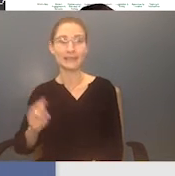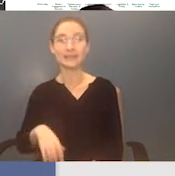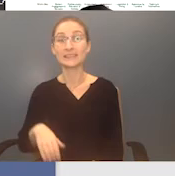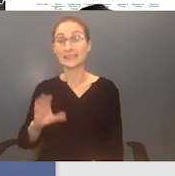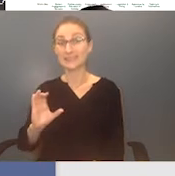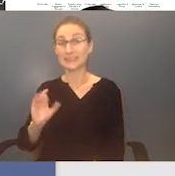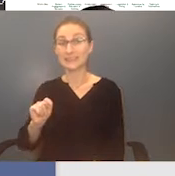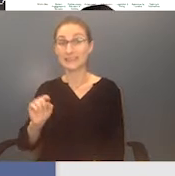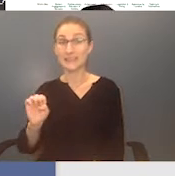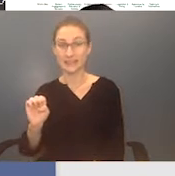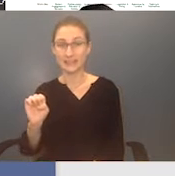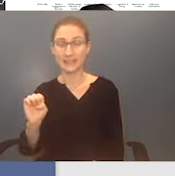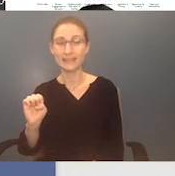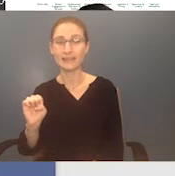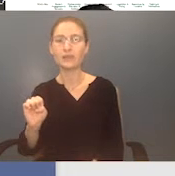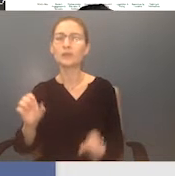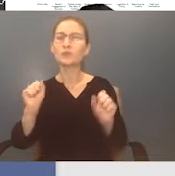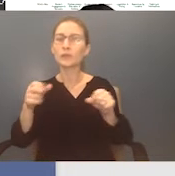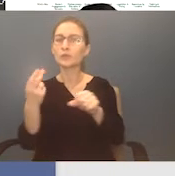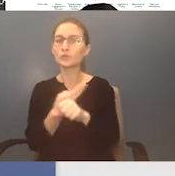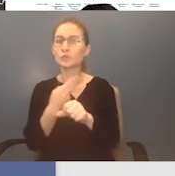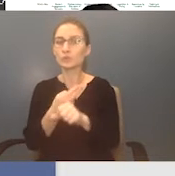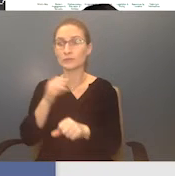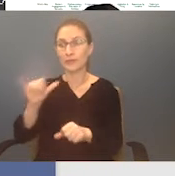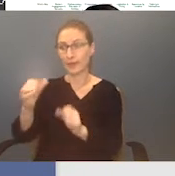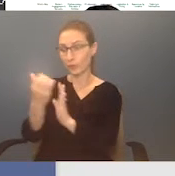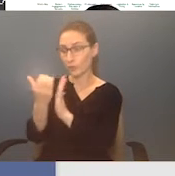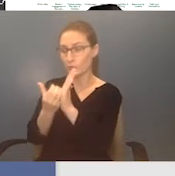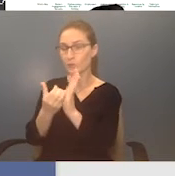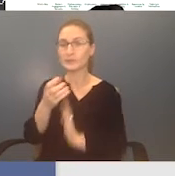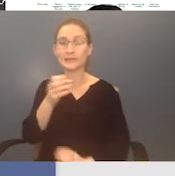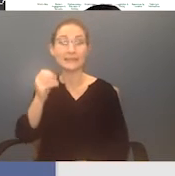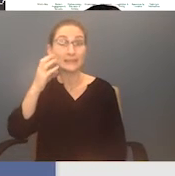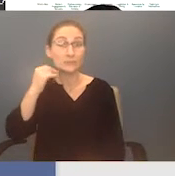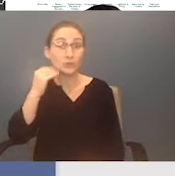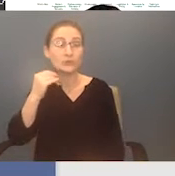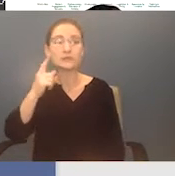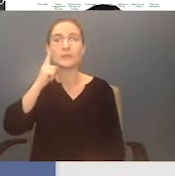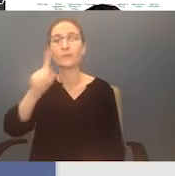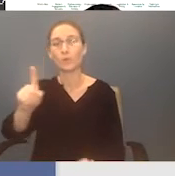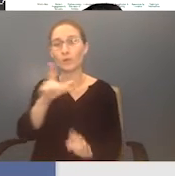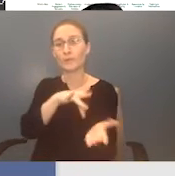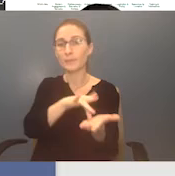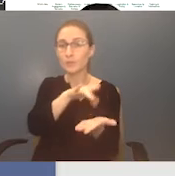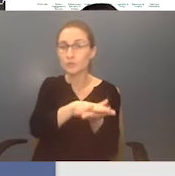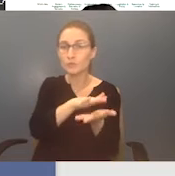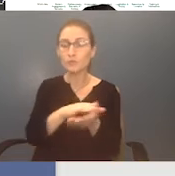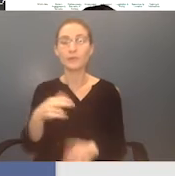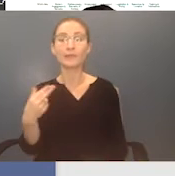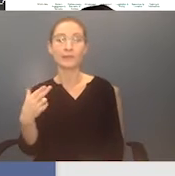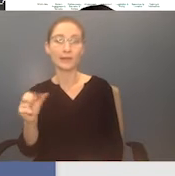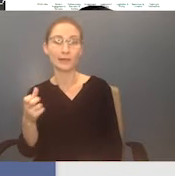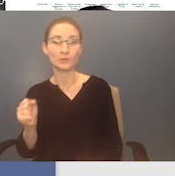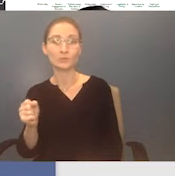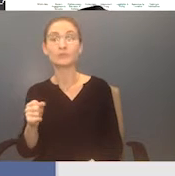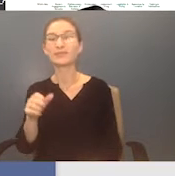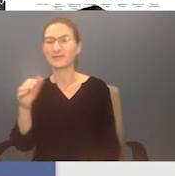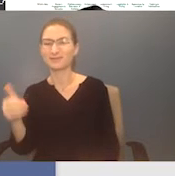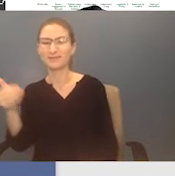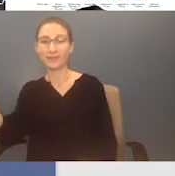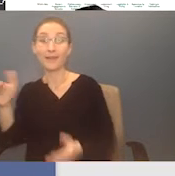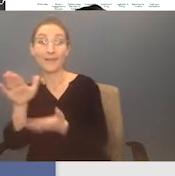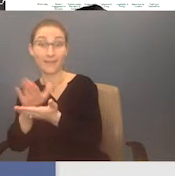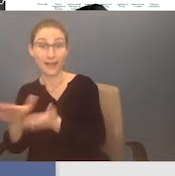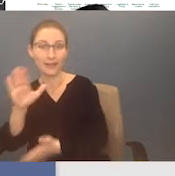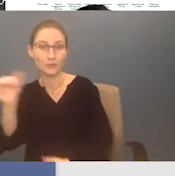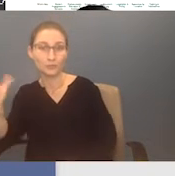really use those CTE courses and experiences in middle, high school, and planning for post-secondary ed. So it takes you through a